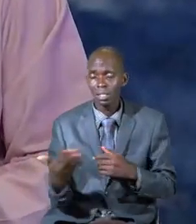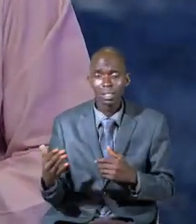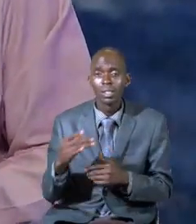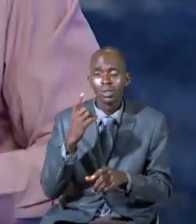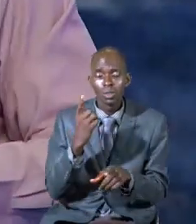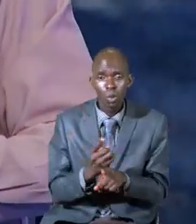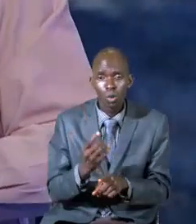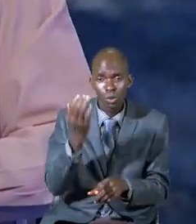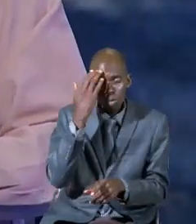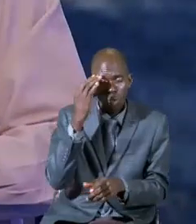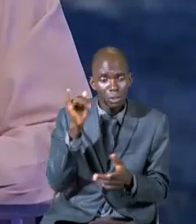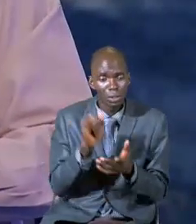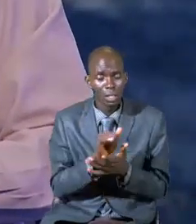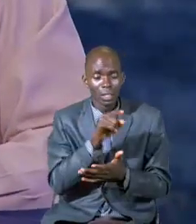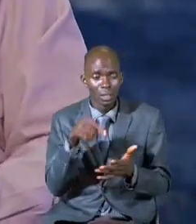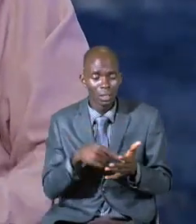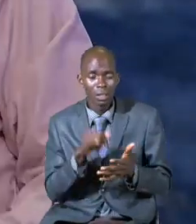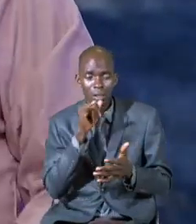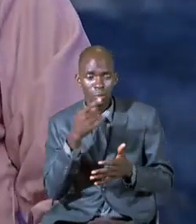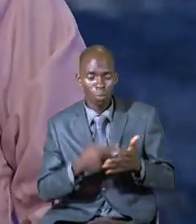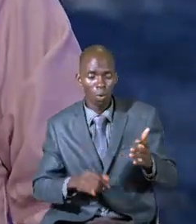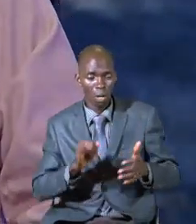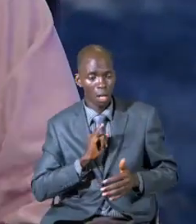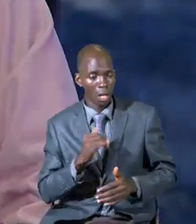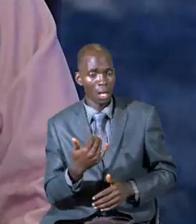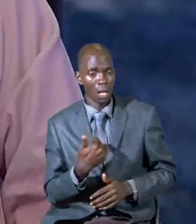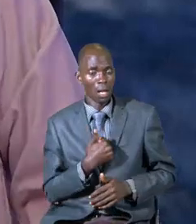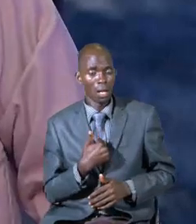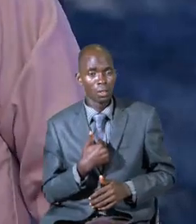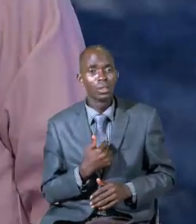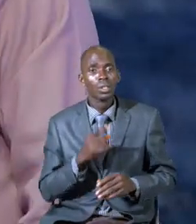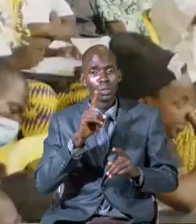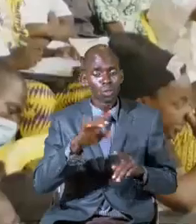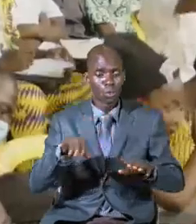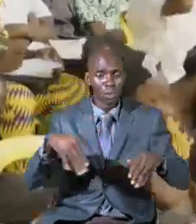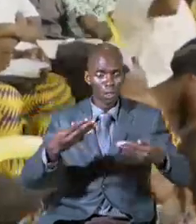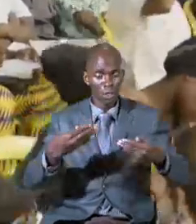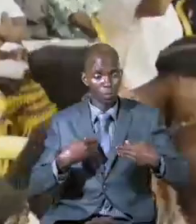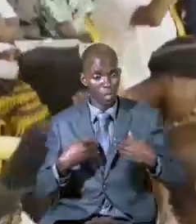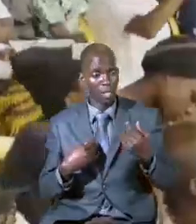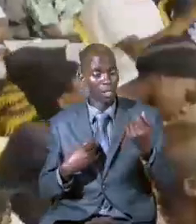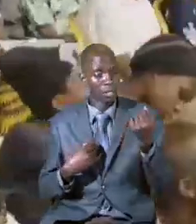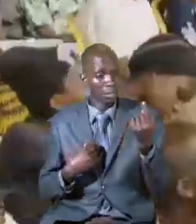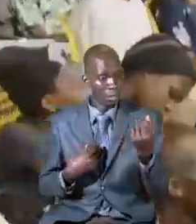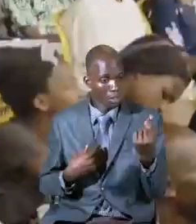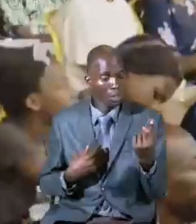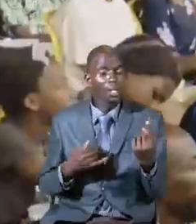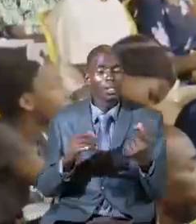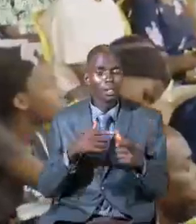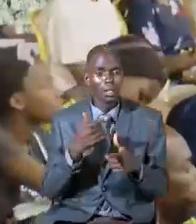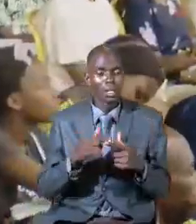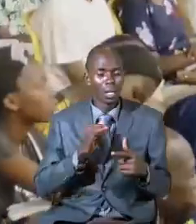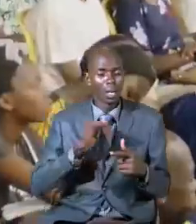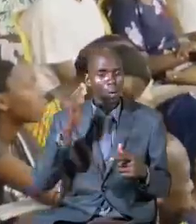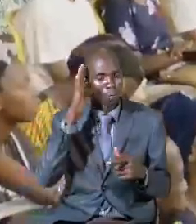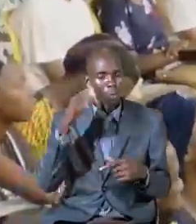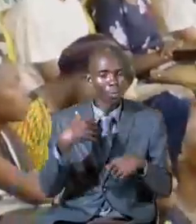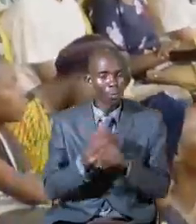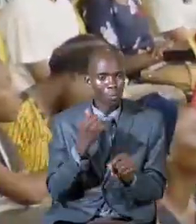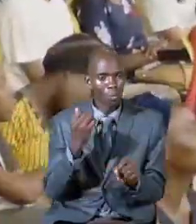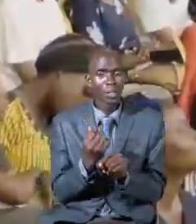lemon, and I don't complain about the lemon, I'll make lemonade out of that lemon. Any adversity coming your way,